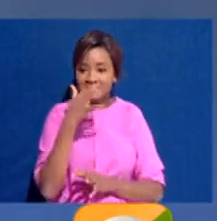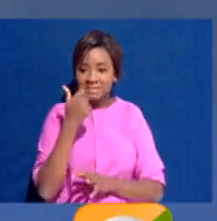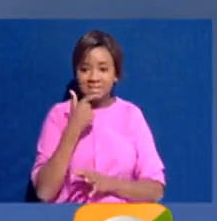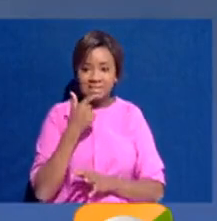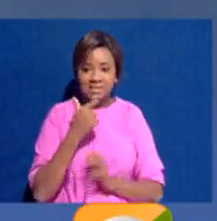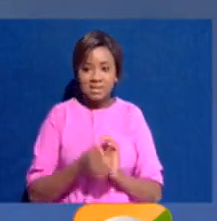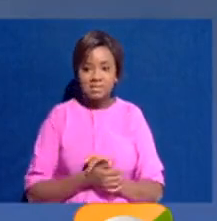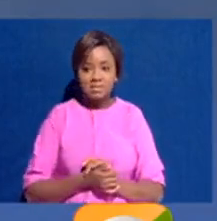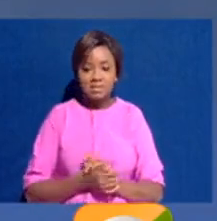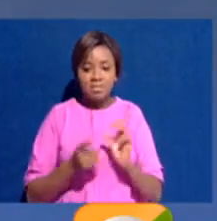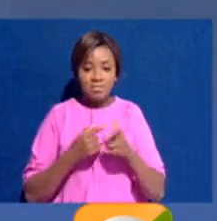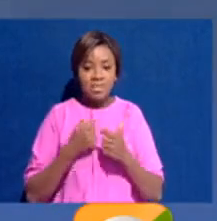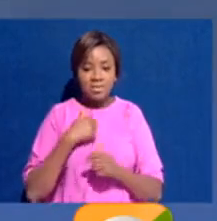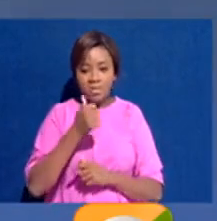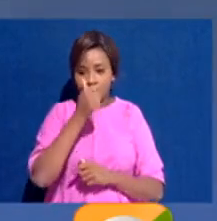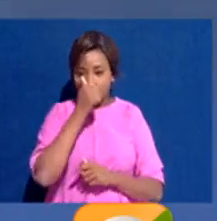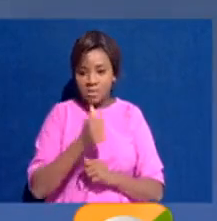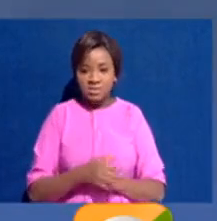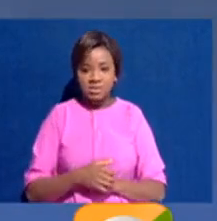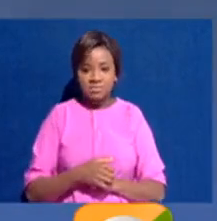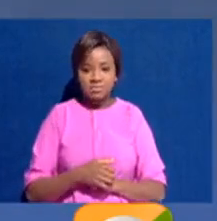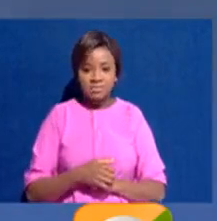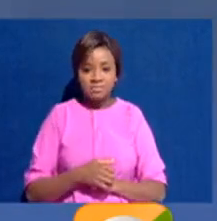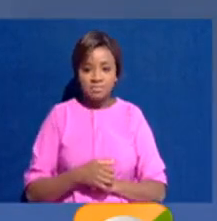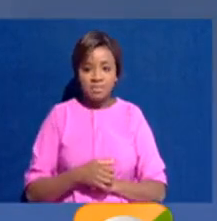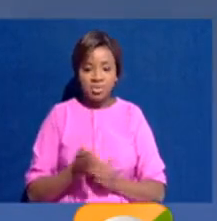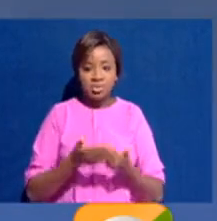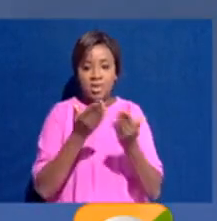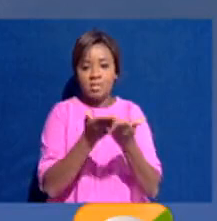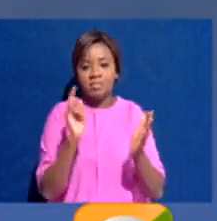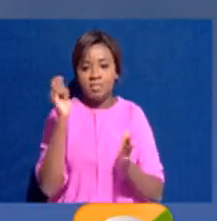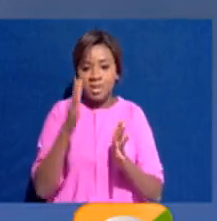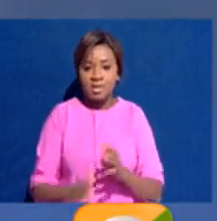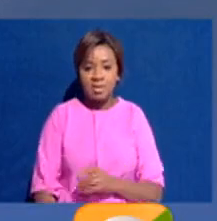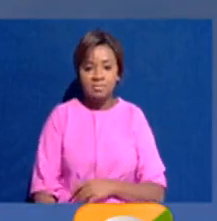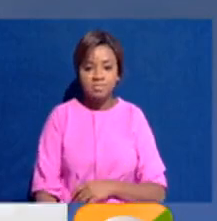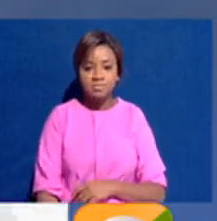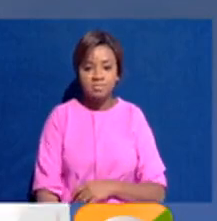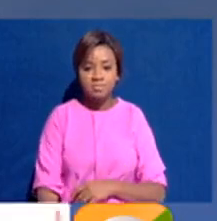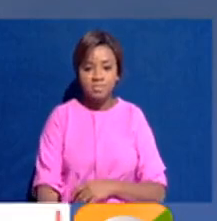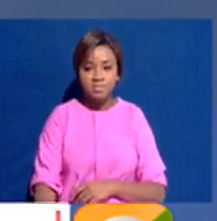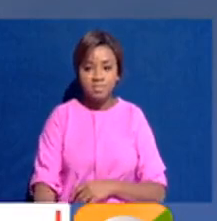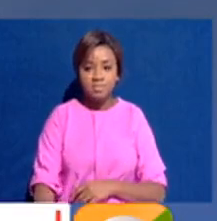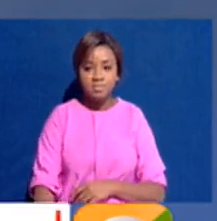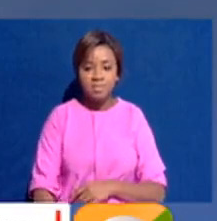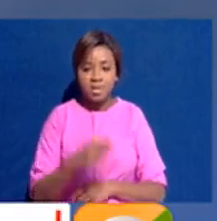unearthed so that Kenyans know the truth, if it is there. But if it is just another